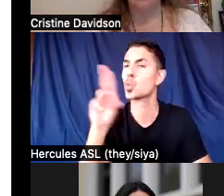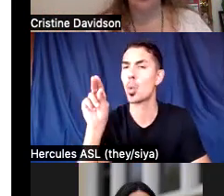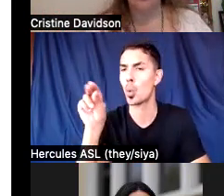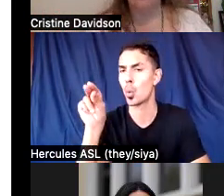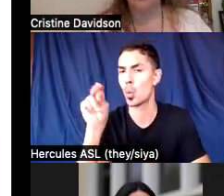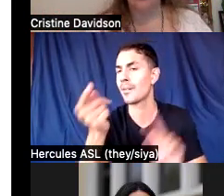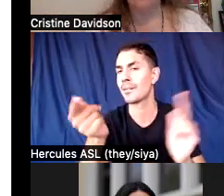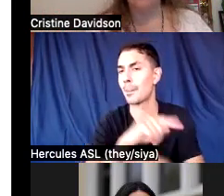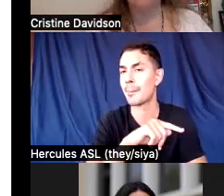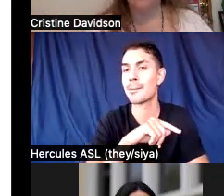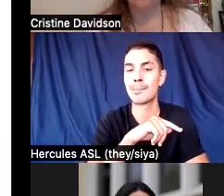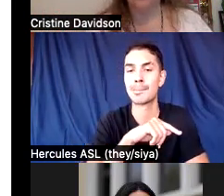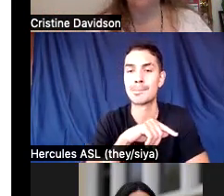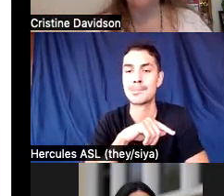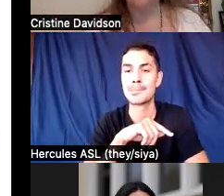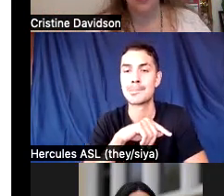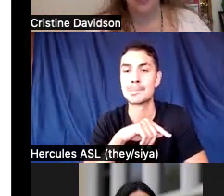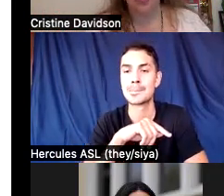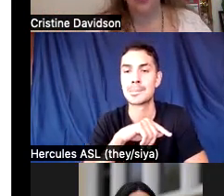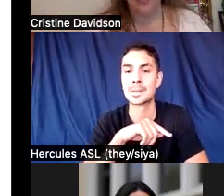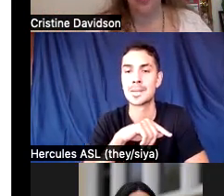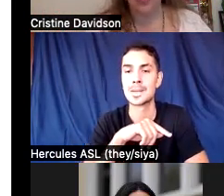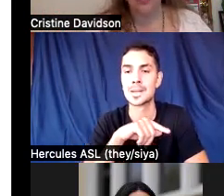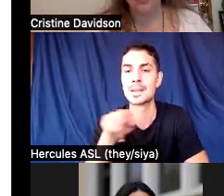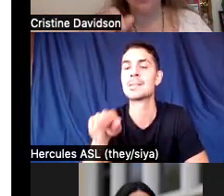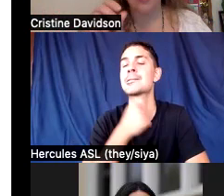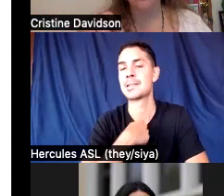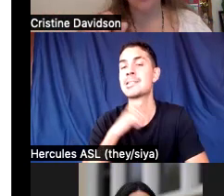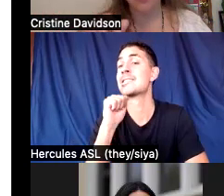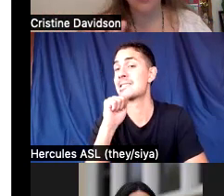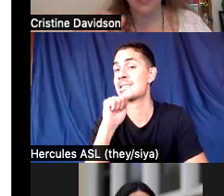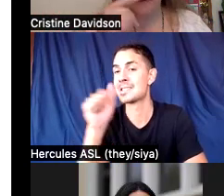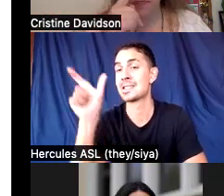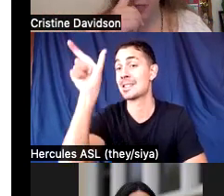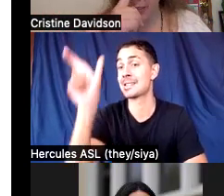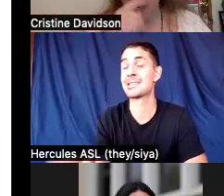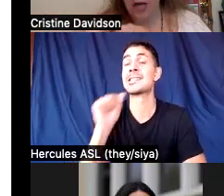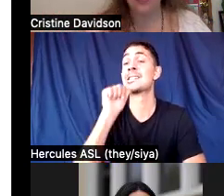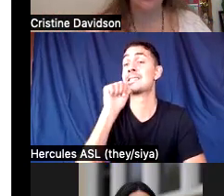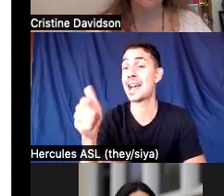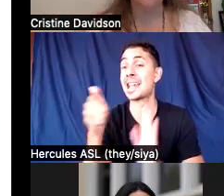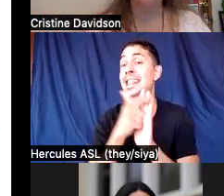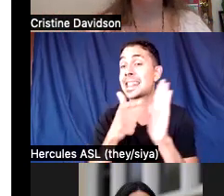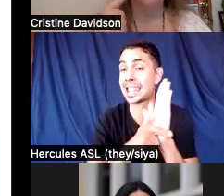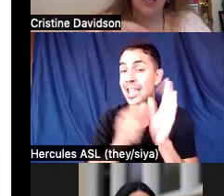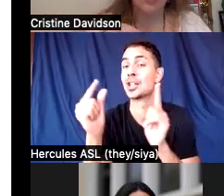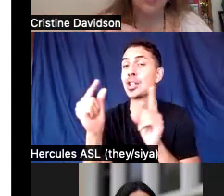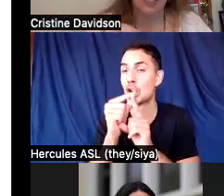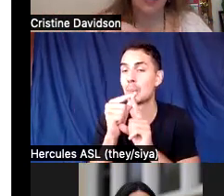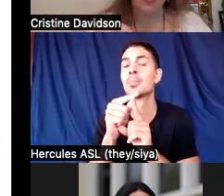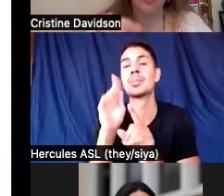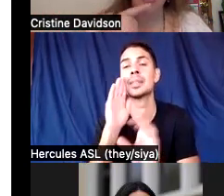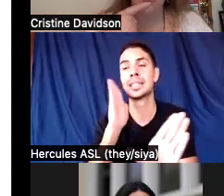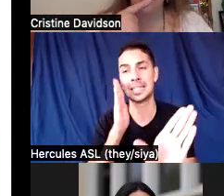Look at that, it just says it right there. It's not a legal term, it's a psychiatric diagnosis. And that's what I meant to say, that it's not a legal term, it's